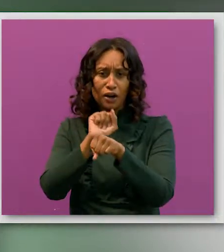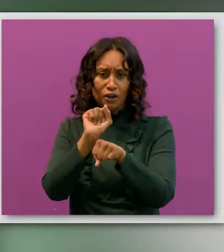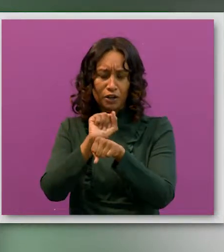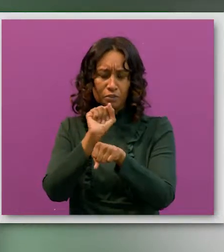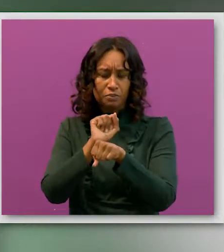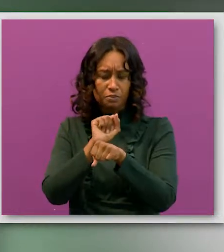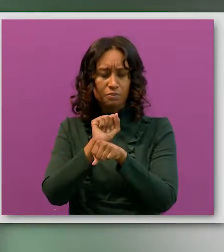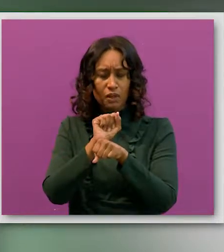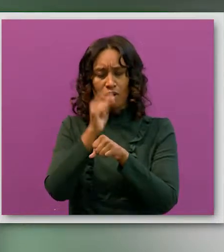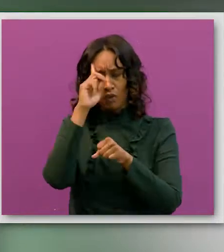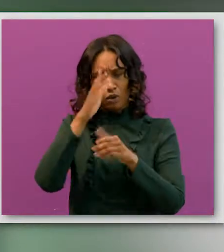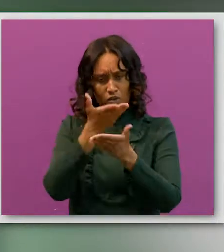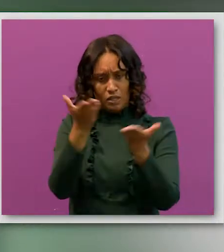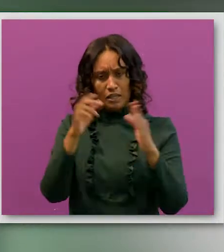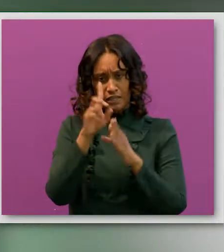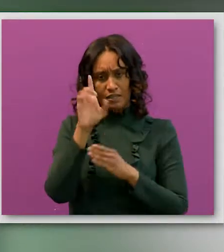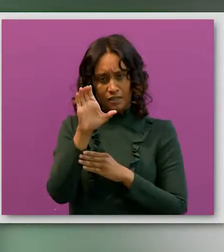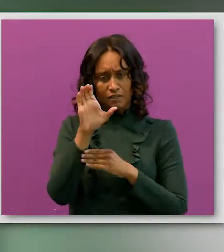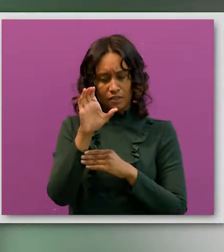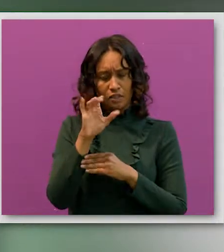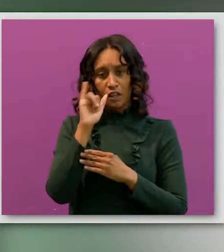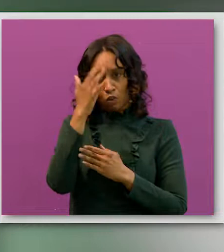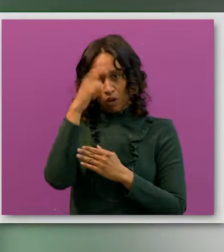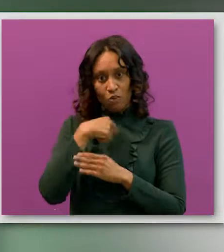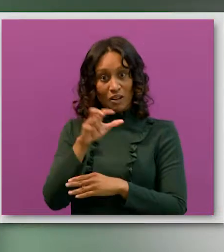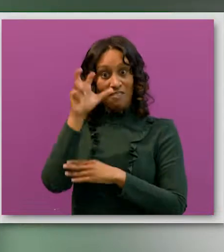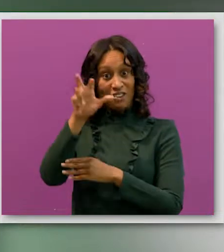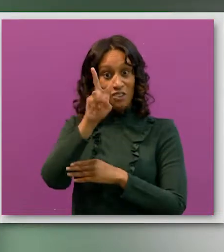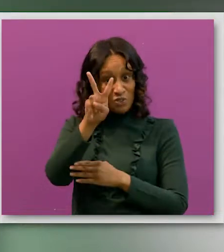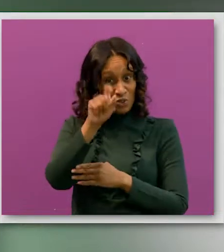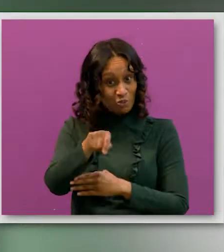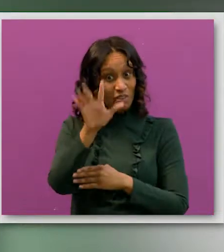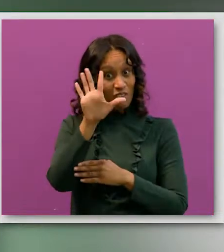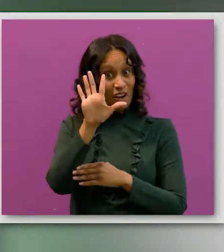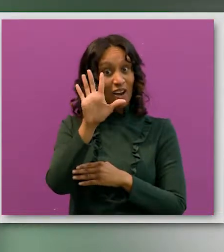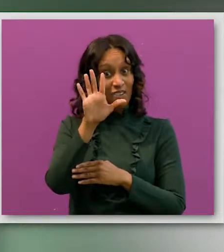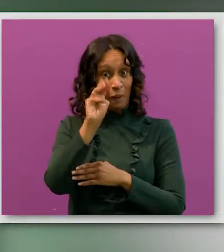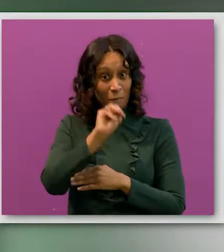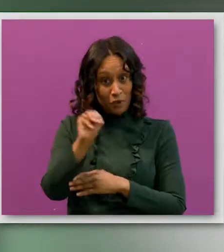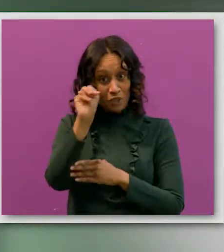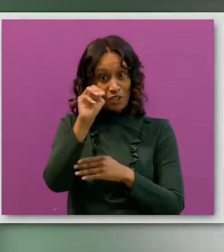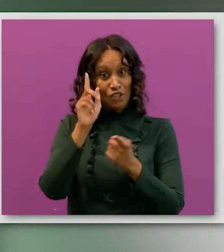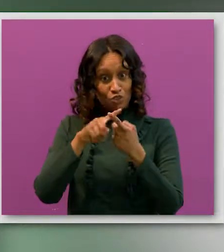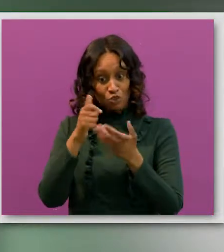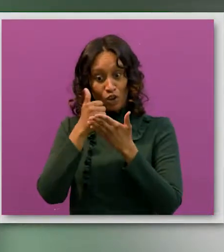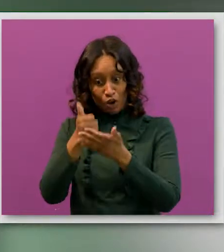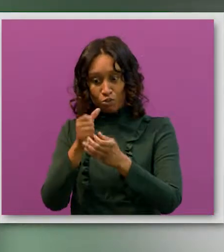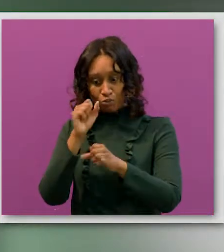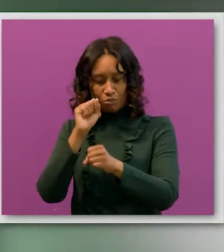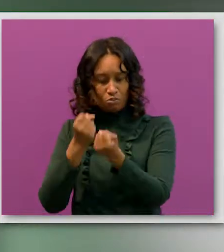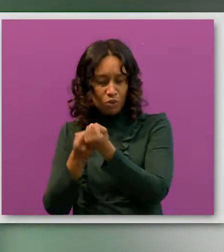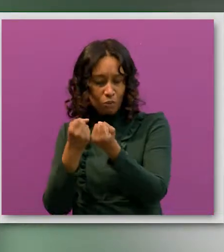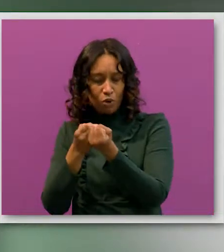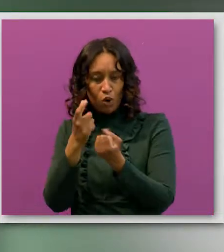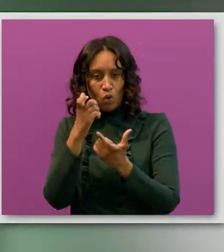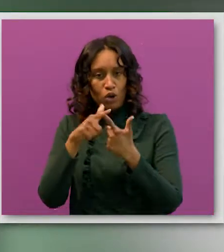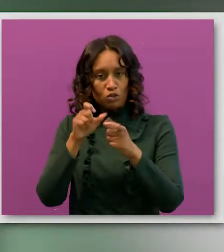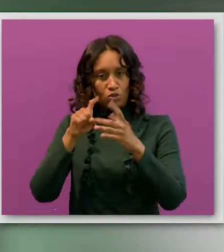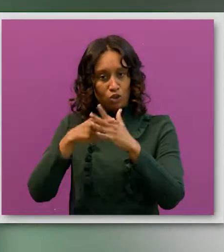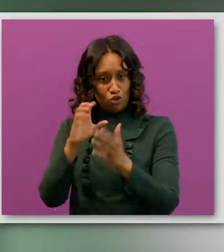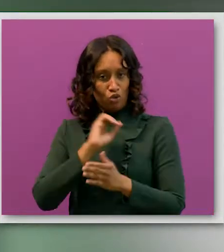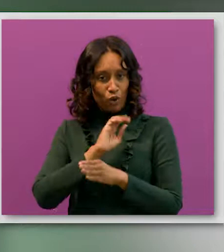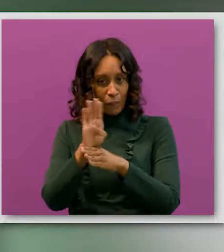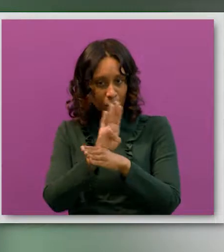residents of the District of Columbia. That's why we've invested $2.5 million to support entrepreneurs and start businesses in the